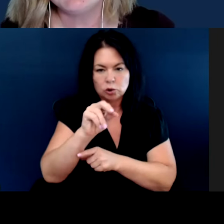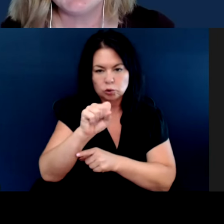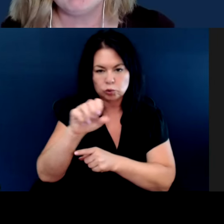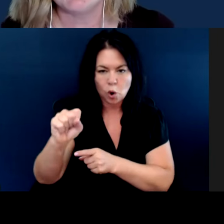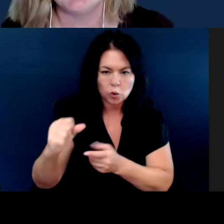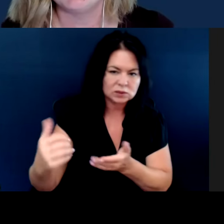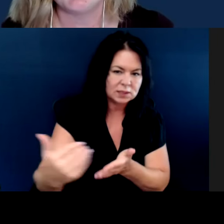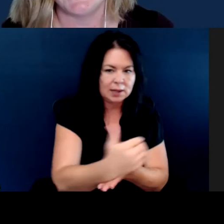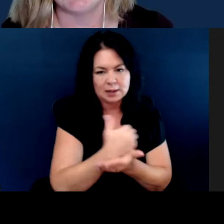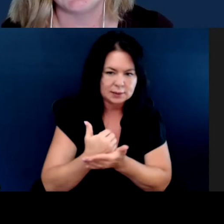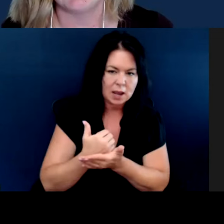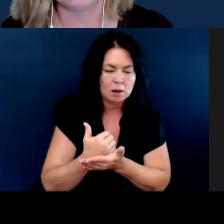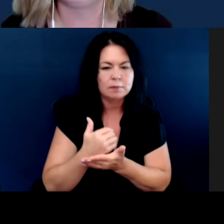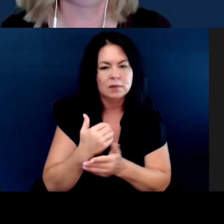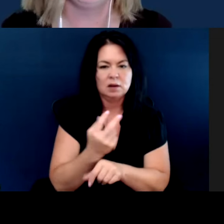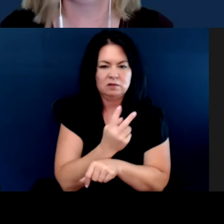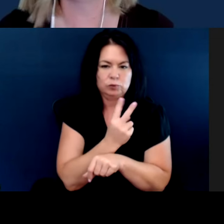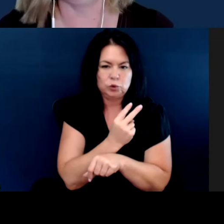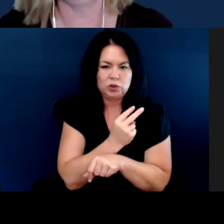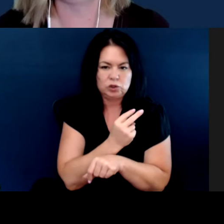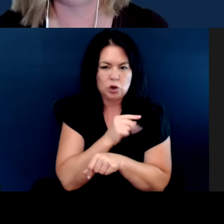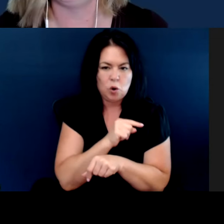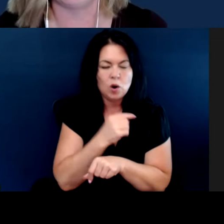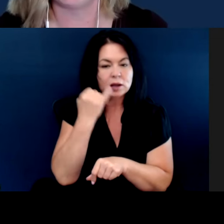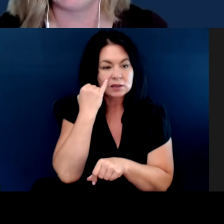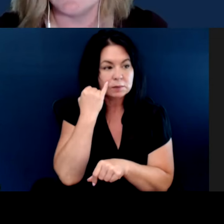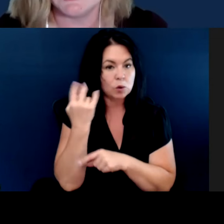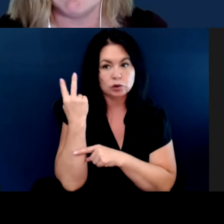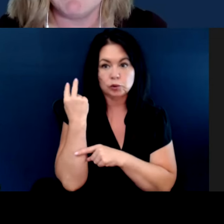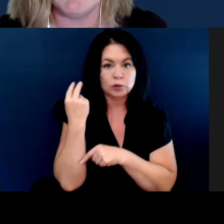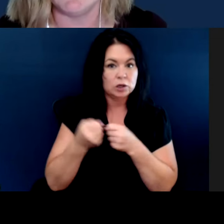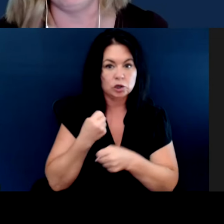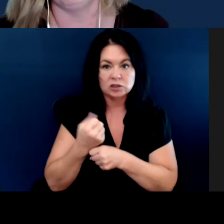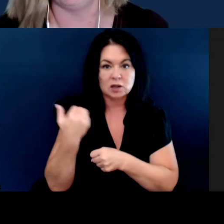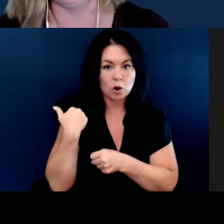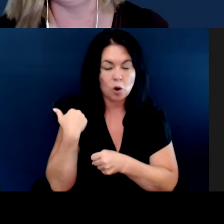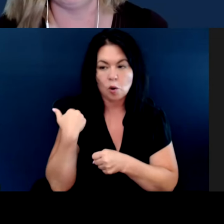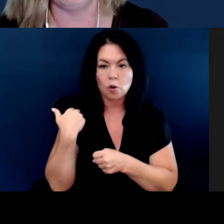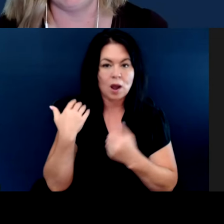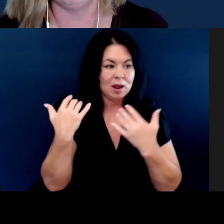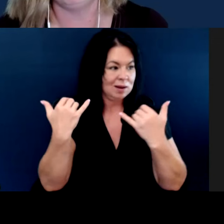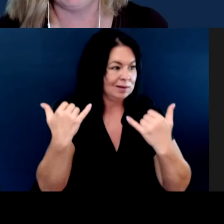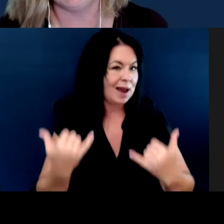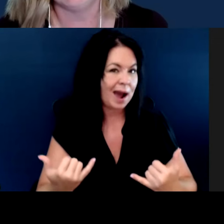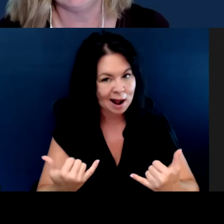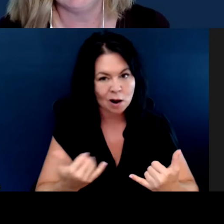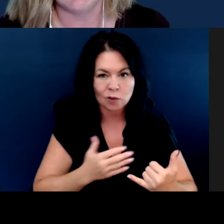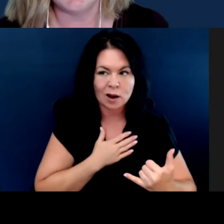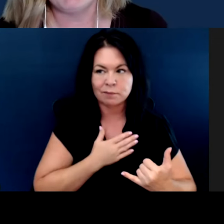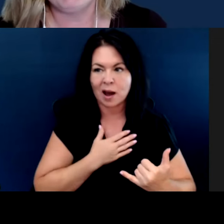If your situation has changed, like because 2 years ago, your financial situation might be very different than it is when you're applying for